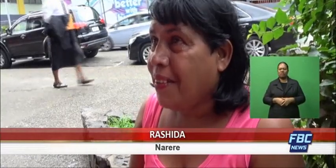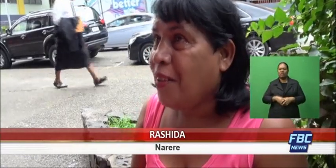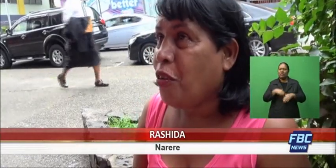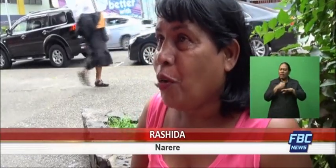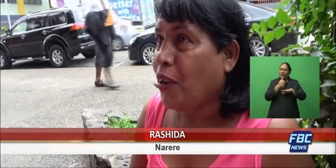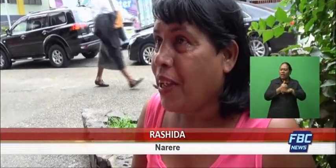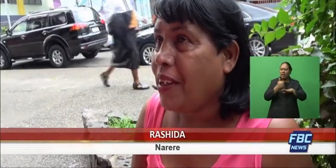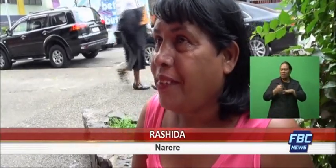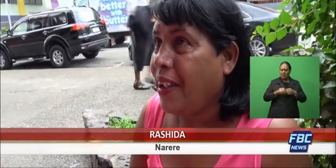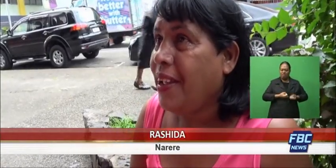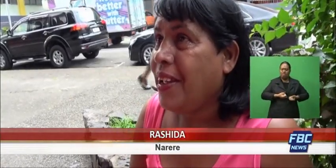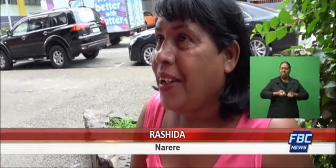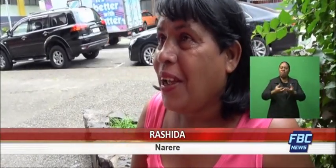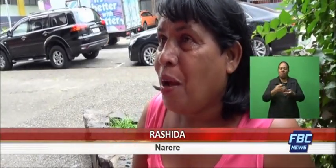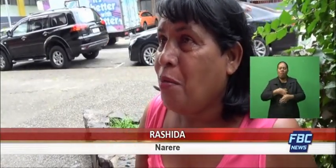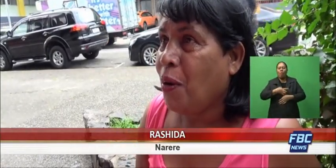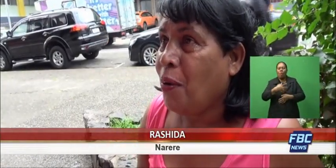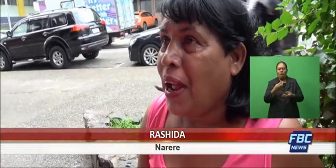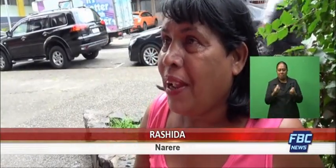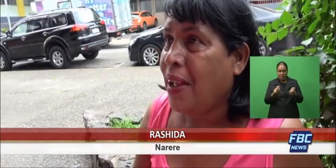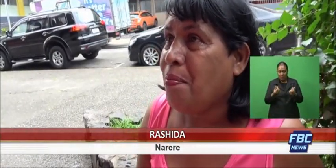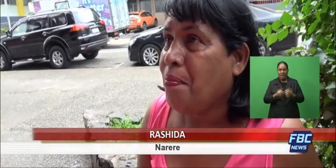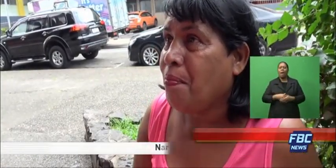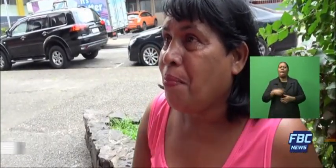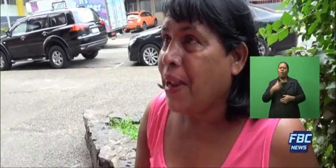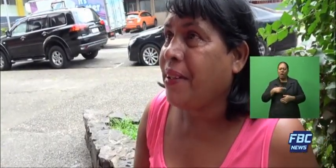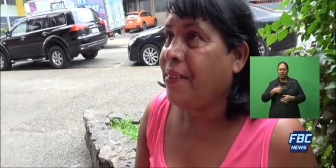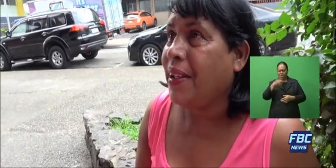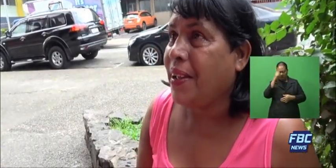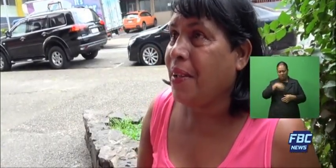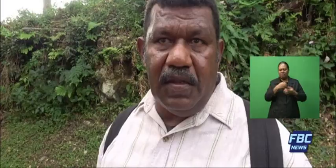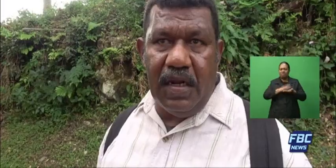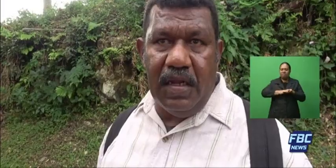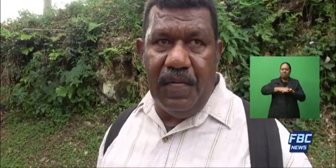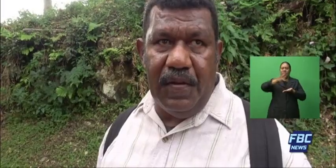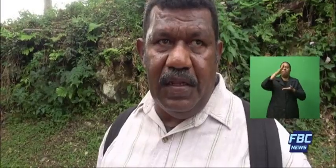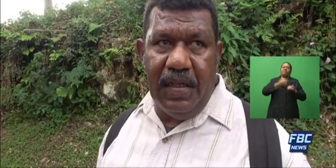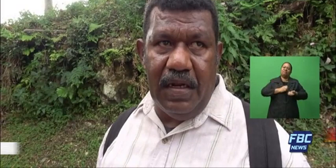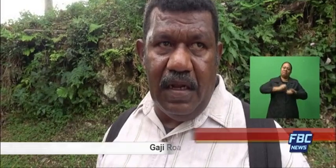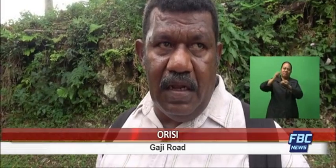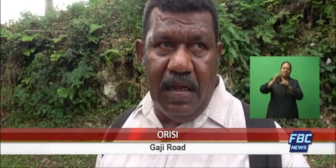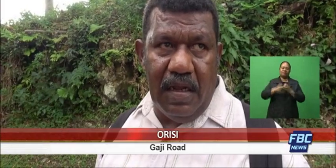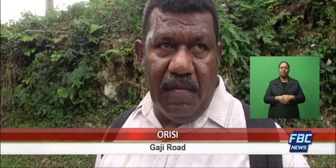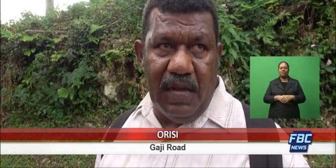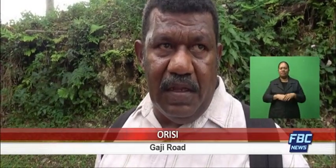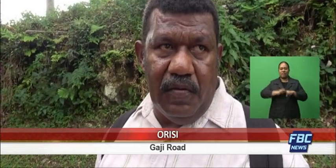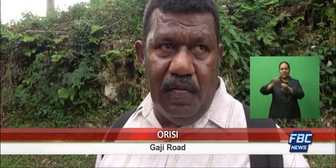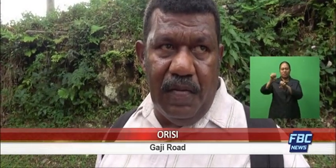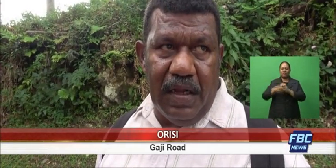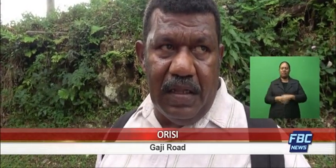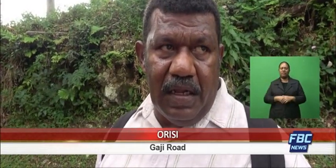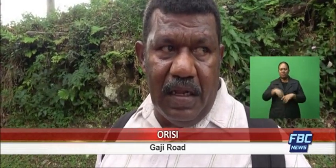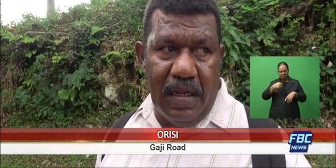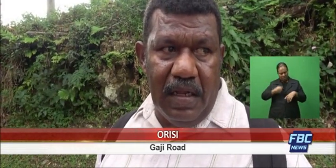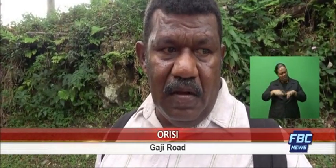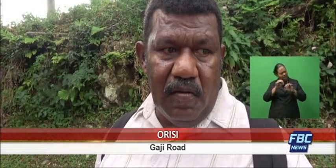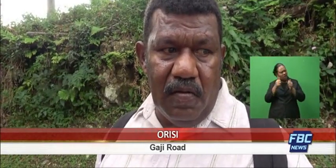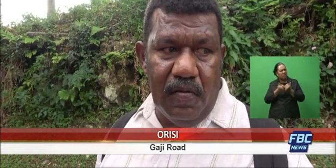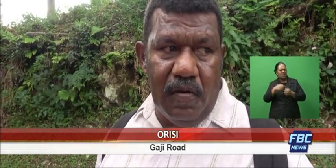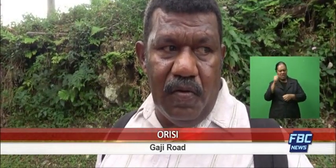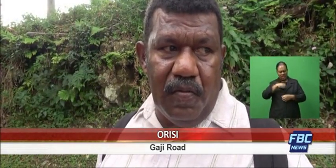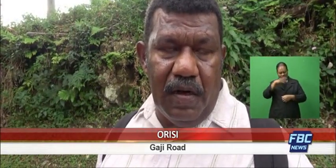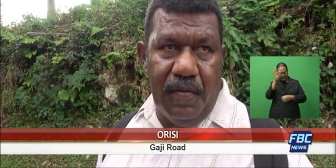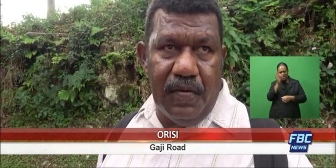Government should invest more money so that our exports can be increased. I agree because I truly